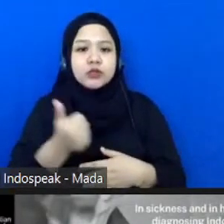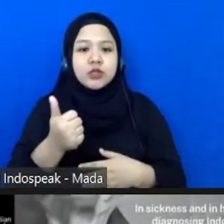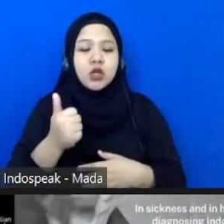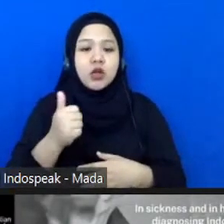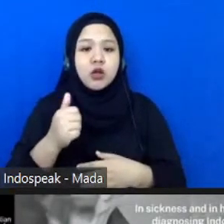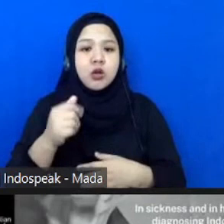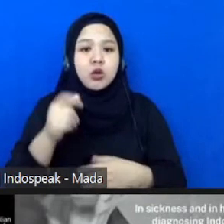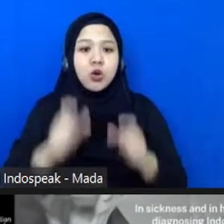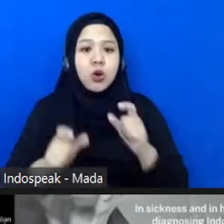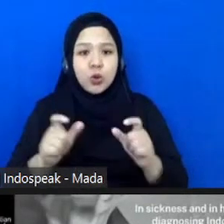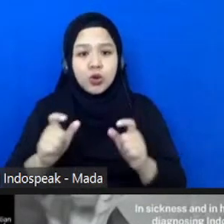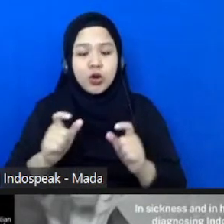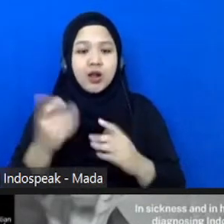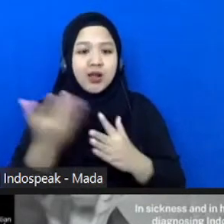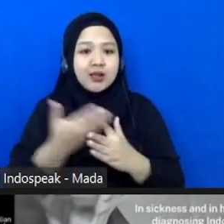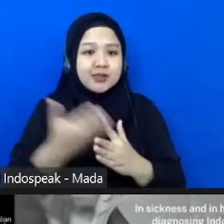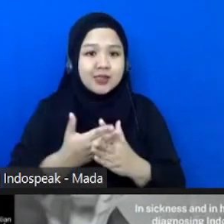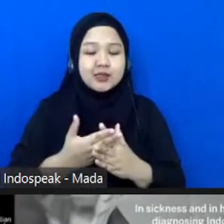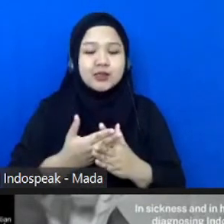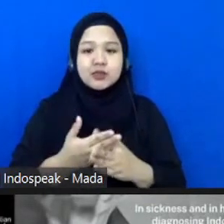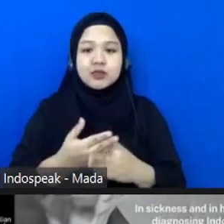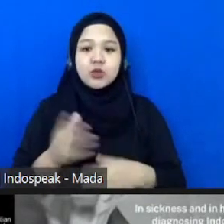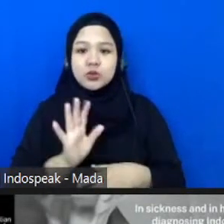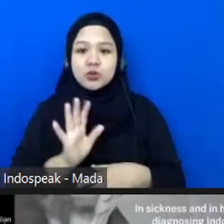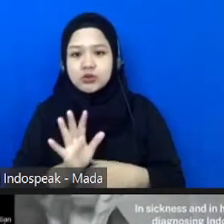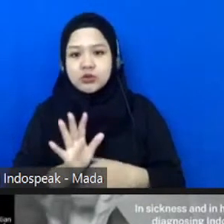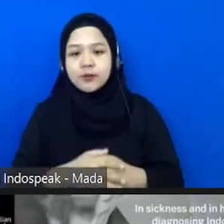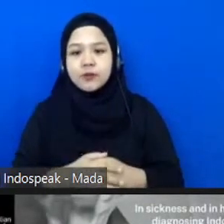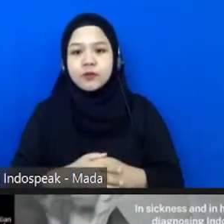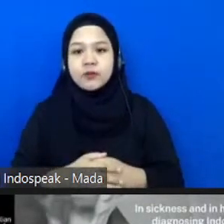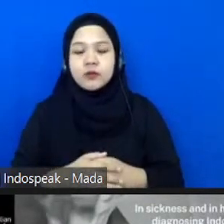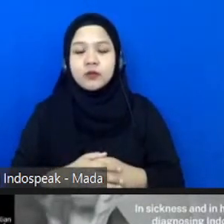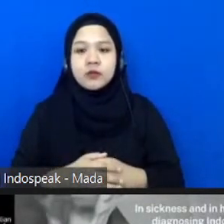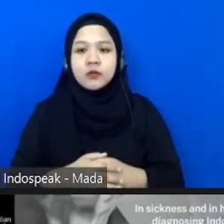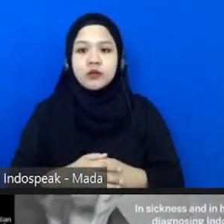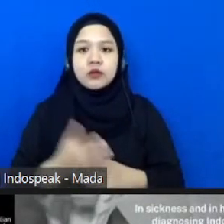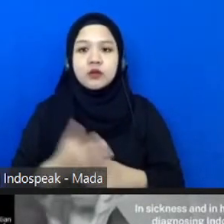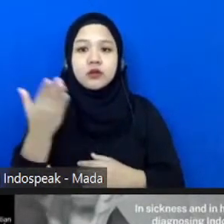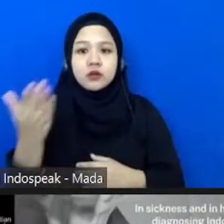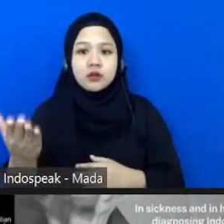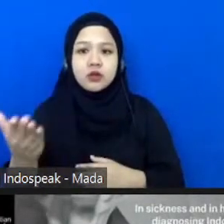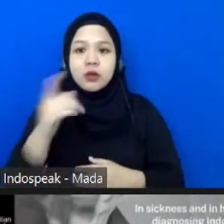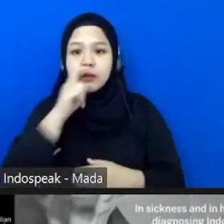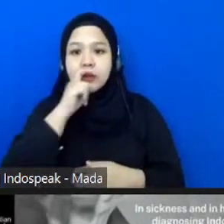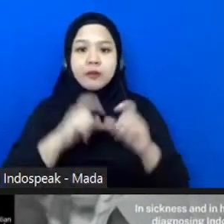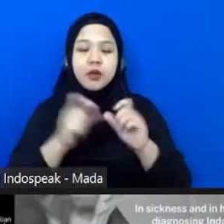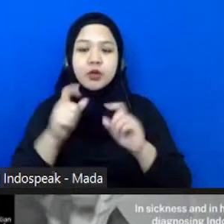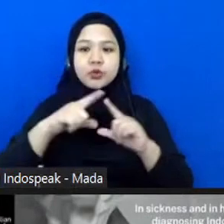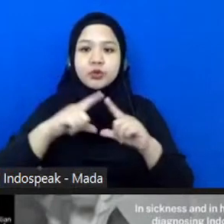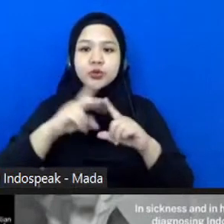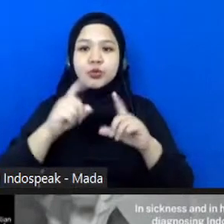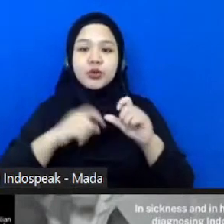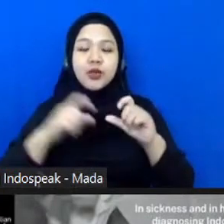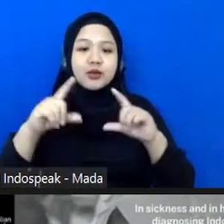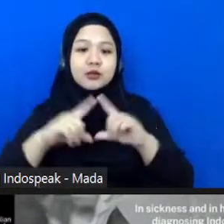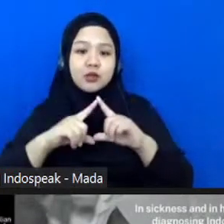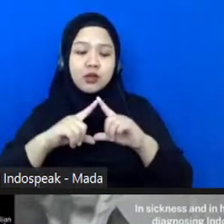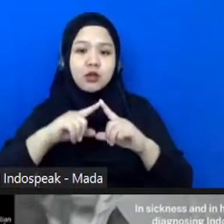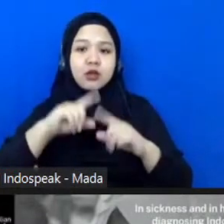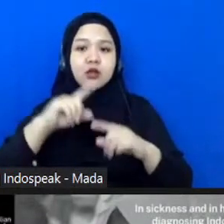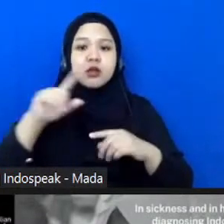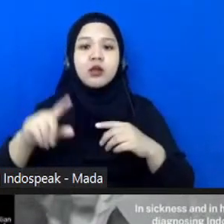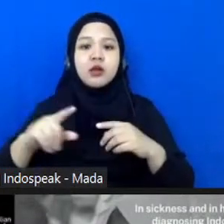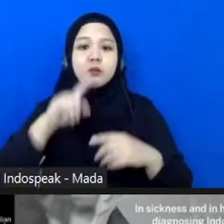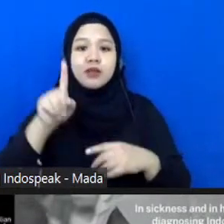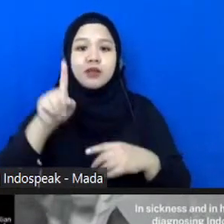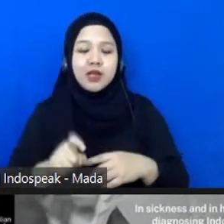other asanas in Indonesia? So that one is for Pak Sutarsa. And then for our third question, while